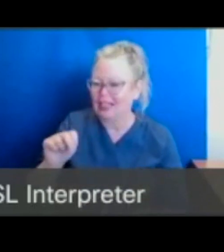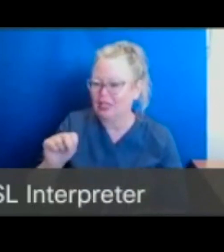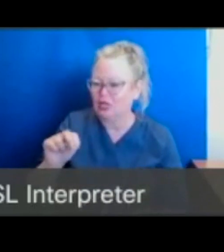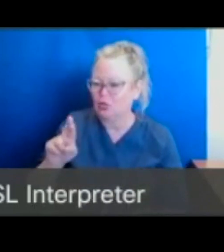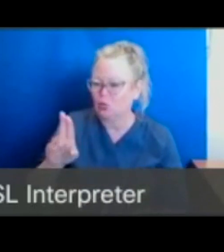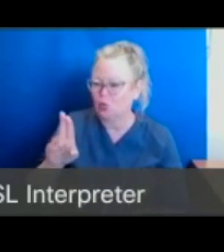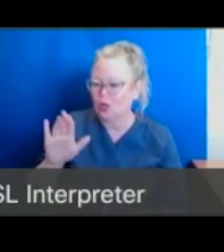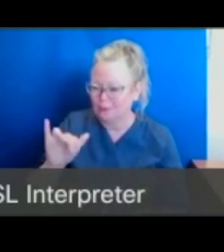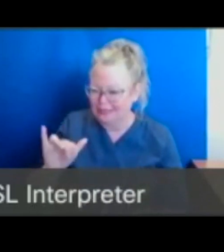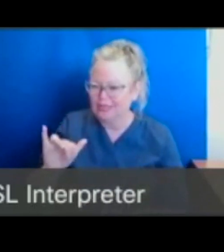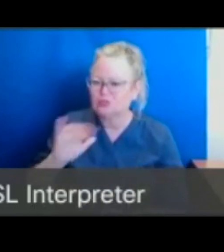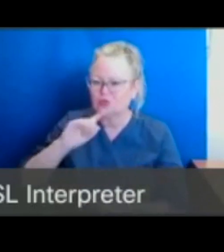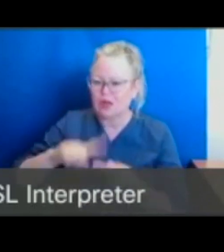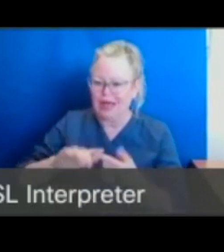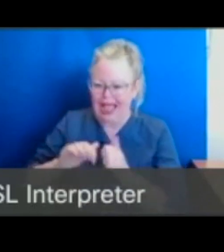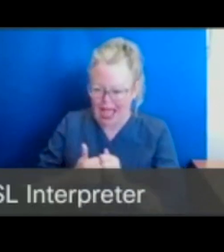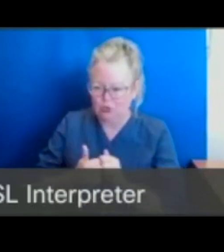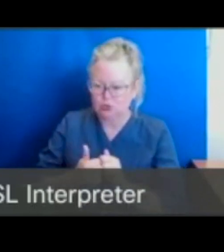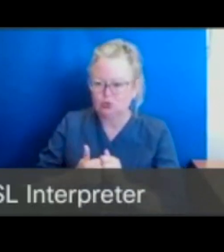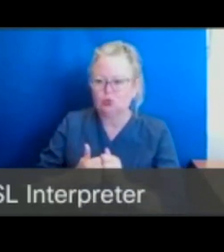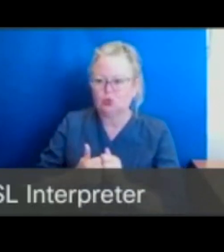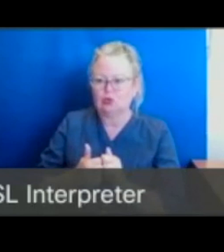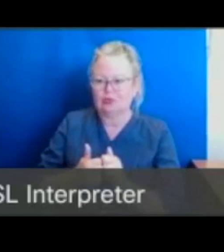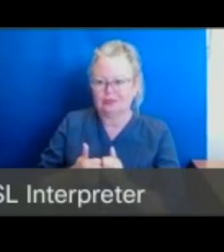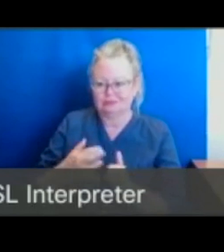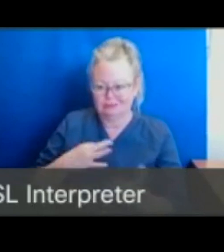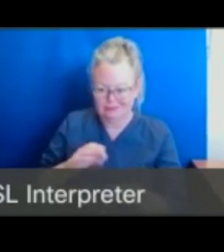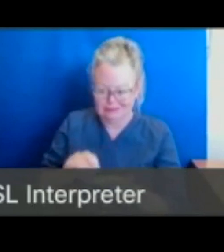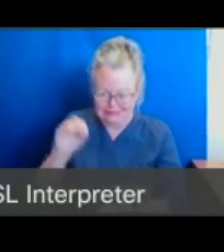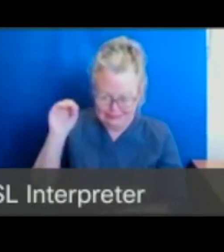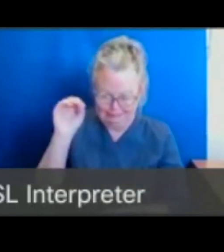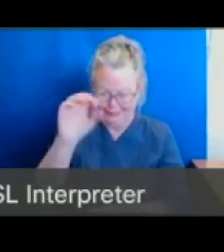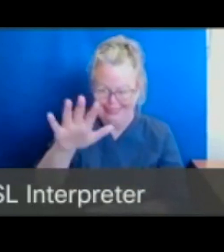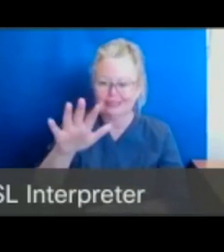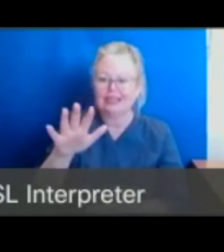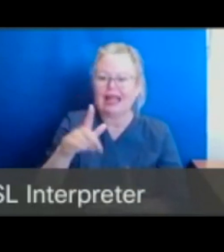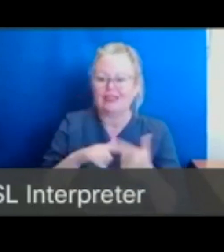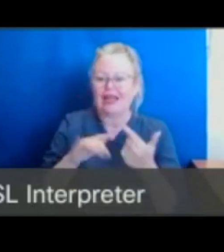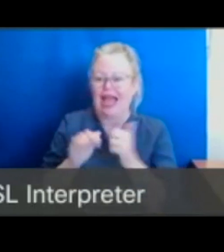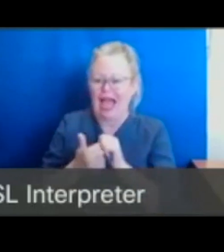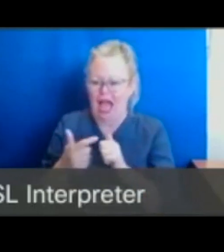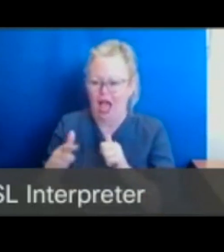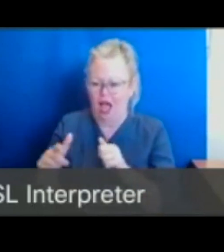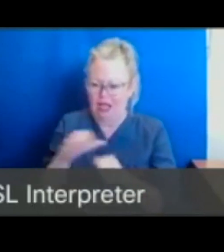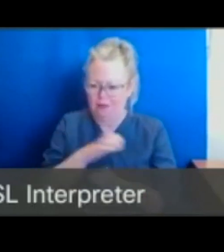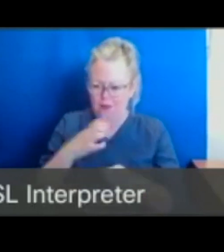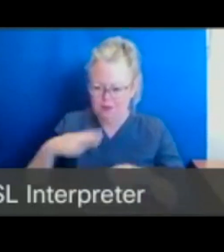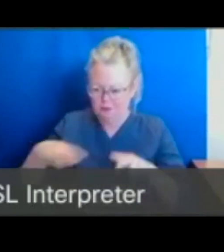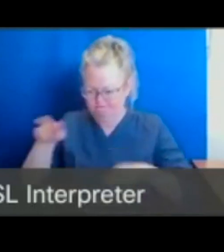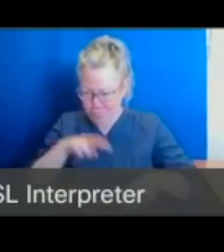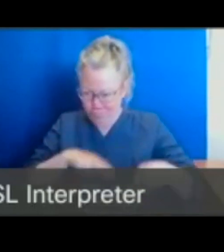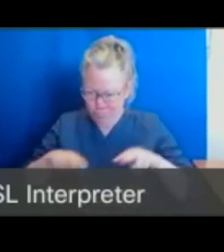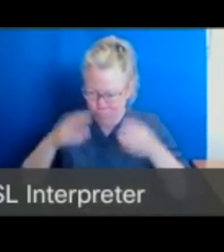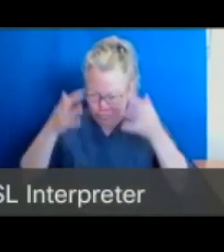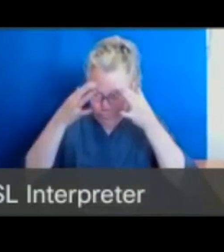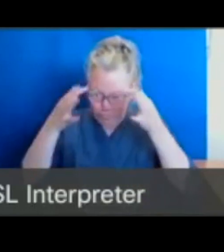actual application submission process and review processes here. So,